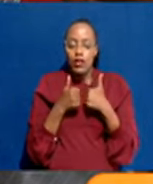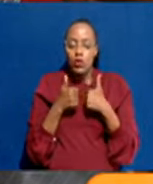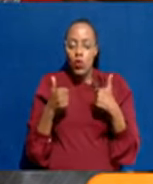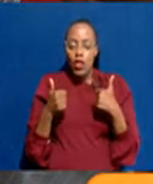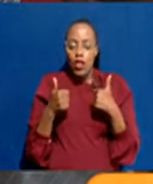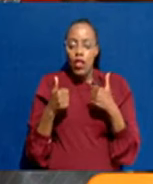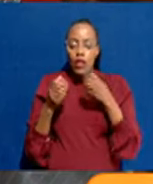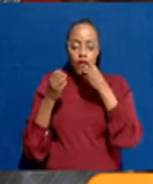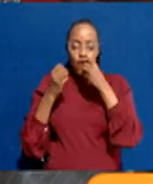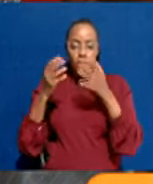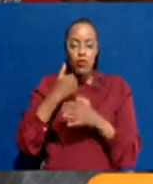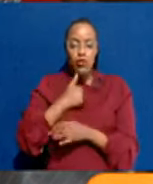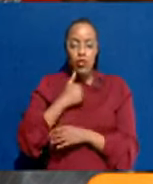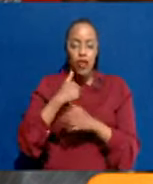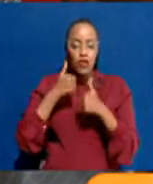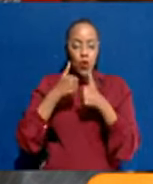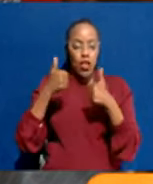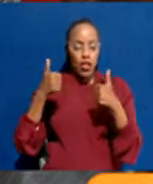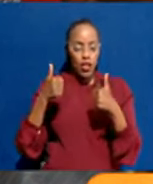briefed.